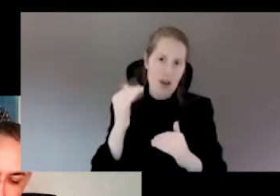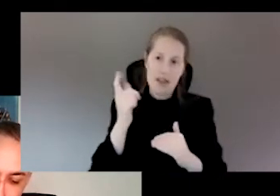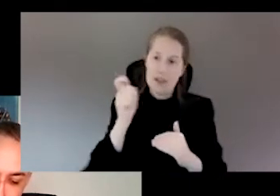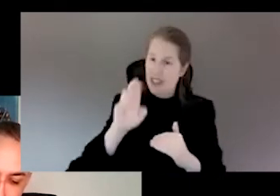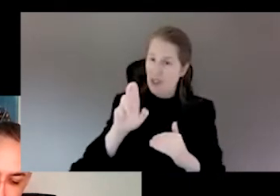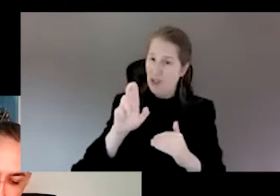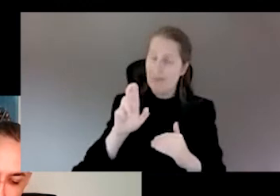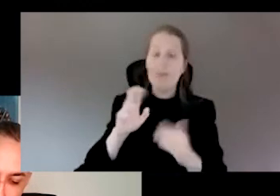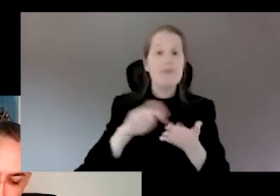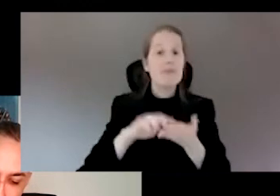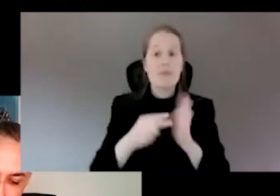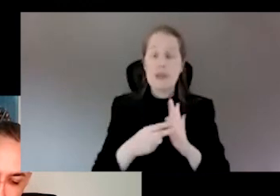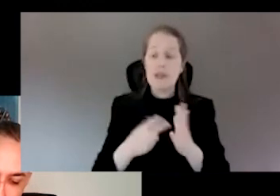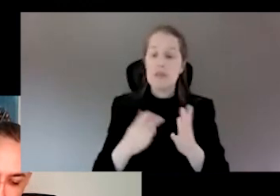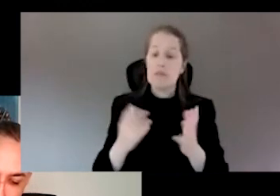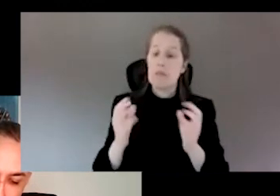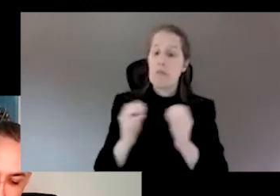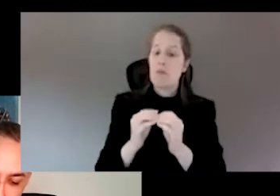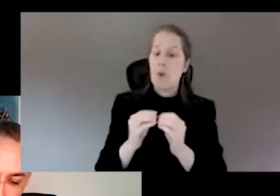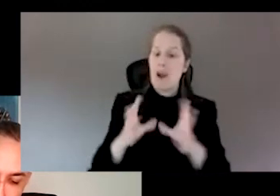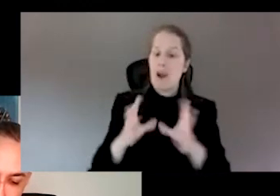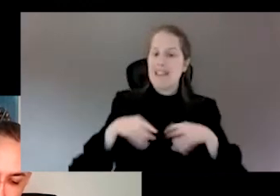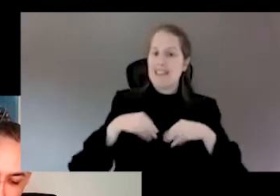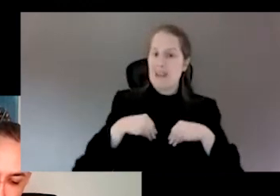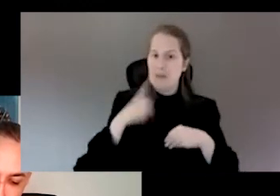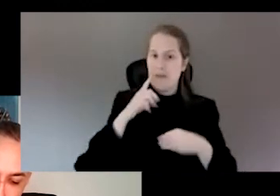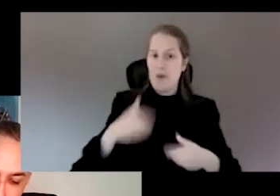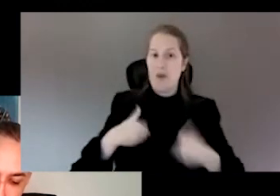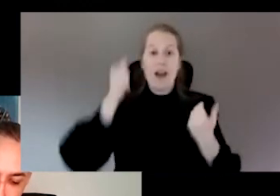to young men with disabilities than women.